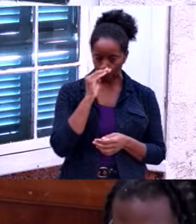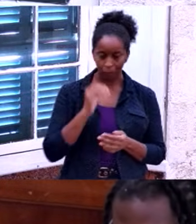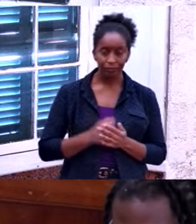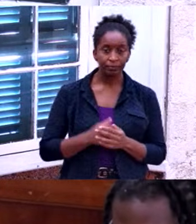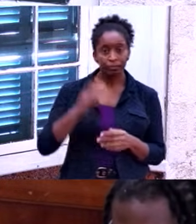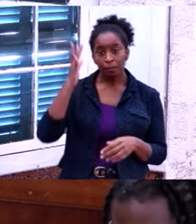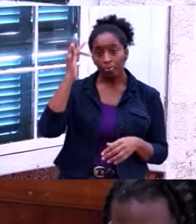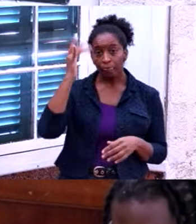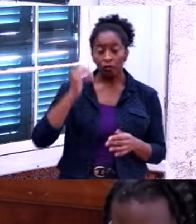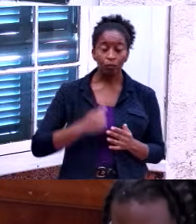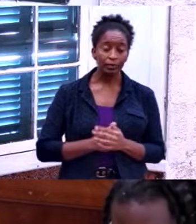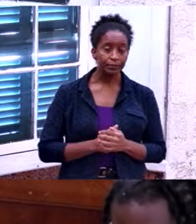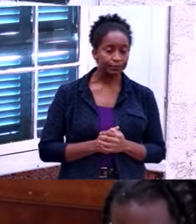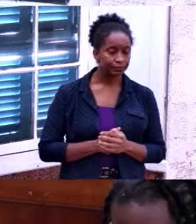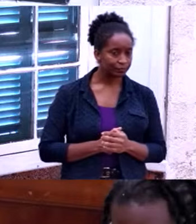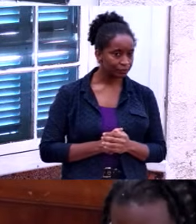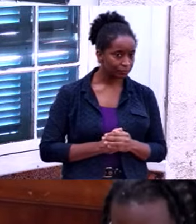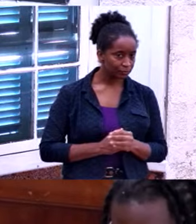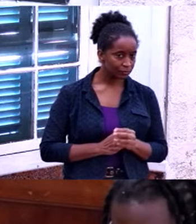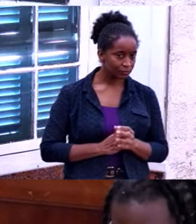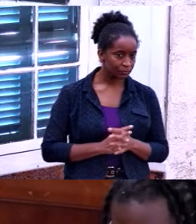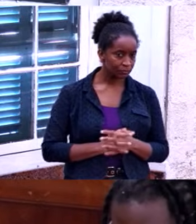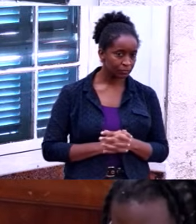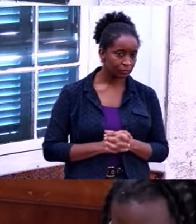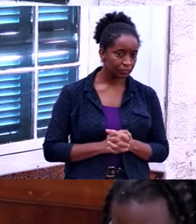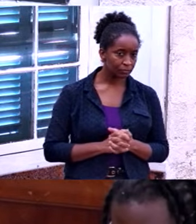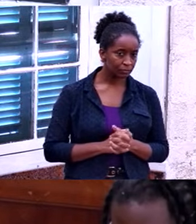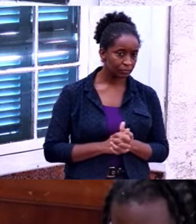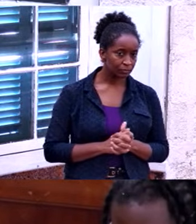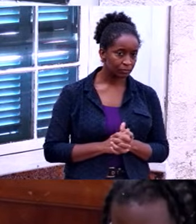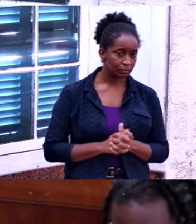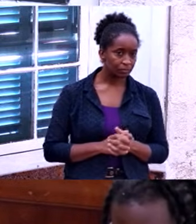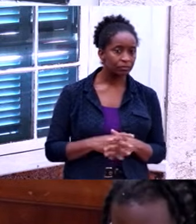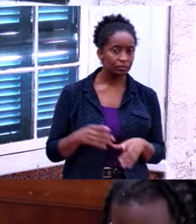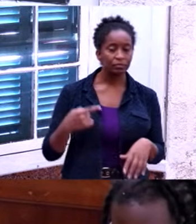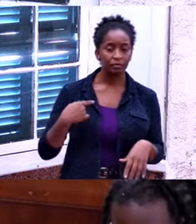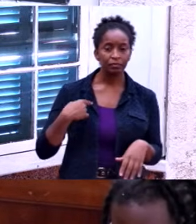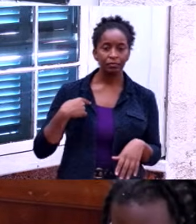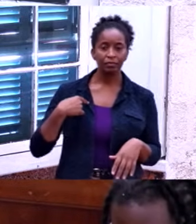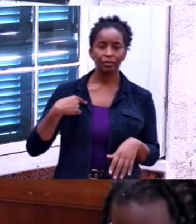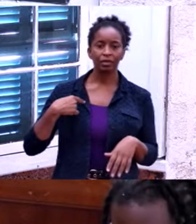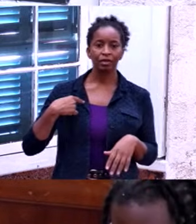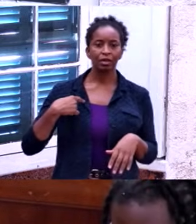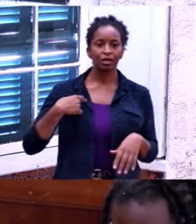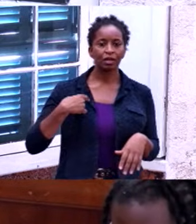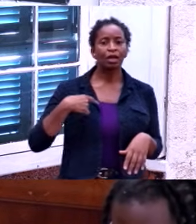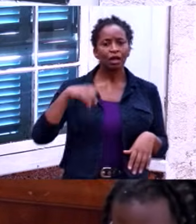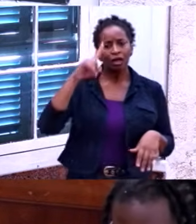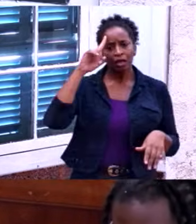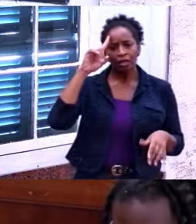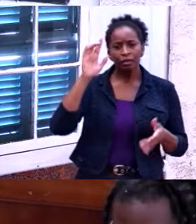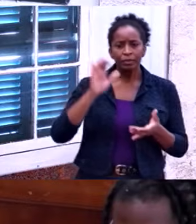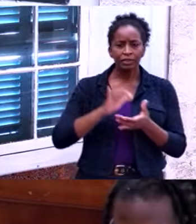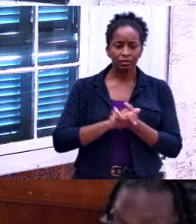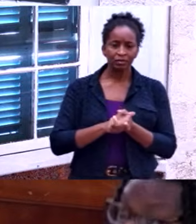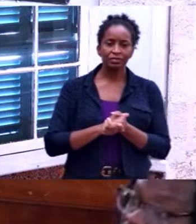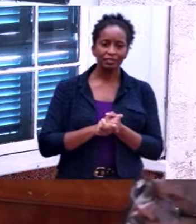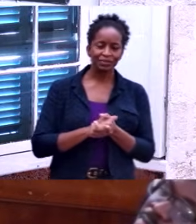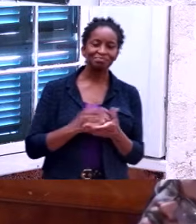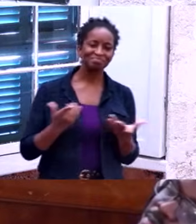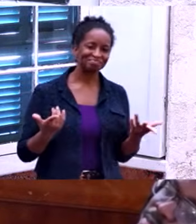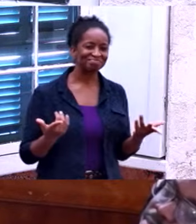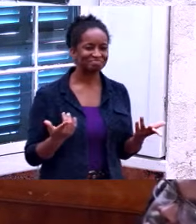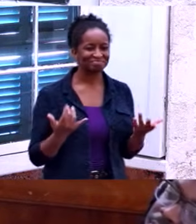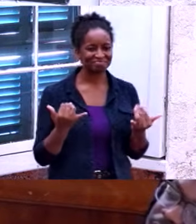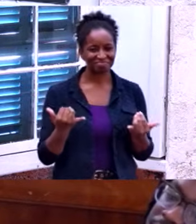world does not owe us a living. Mr. President, I firmly believe, and I take the advantage of having the students of my alma mater here to close on